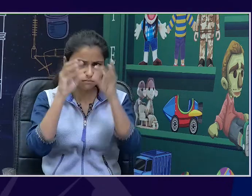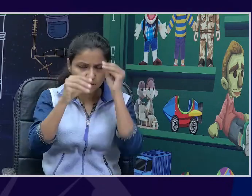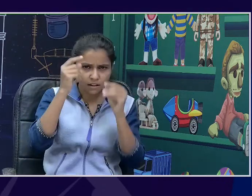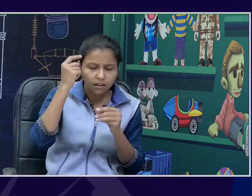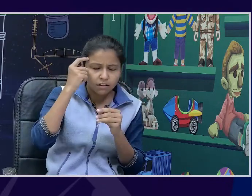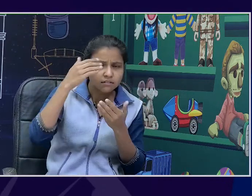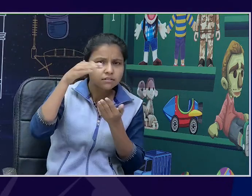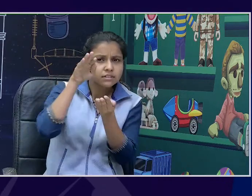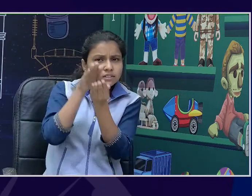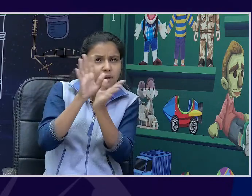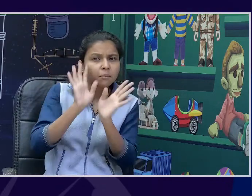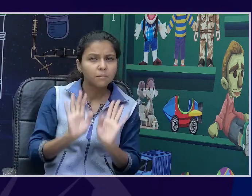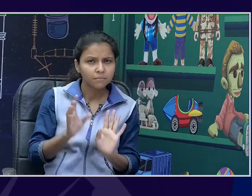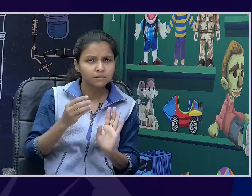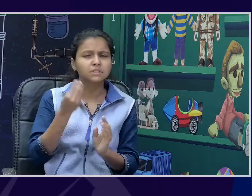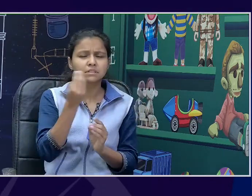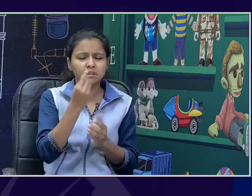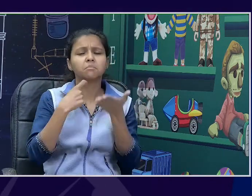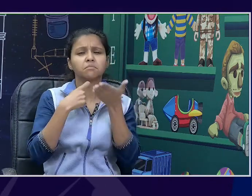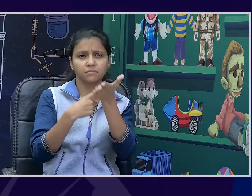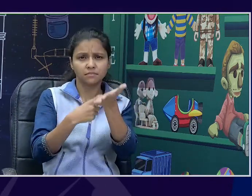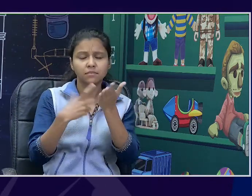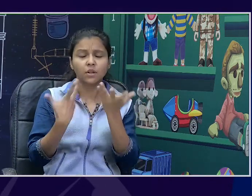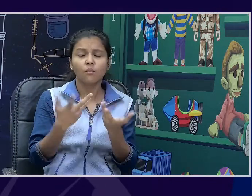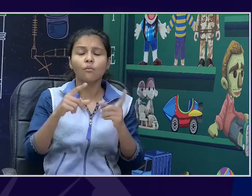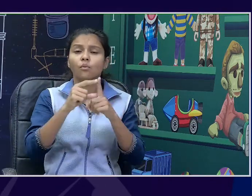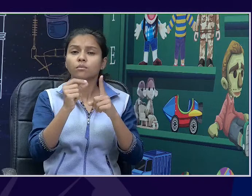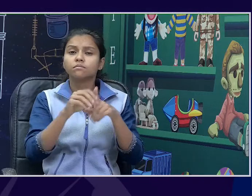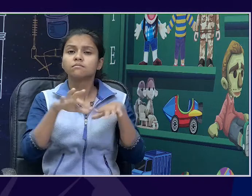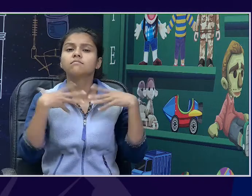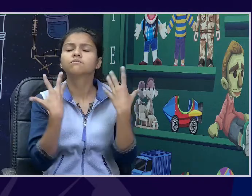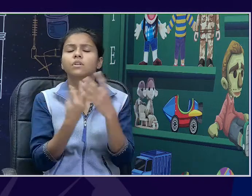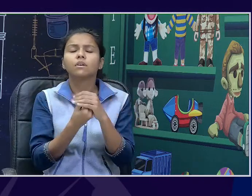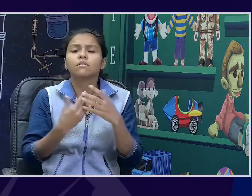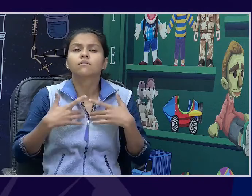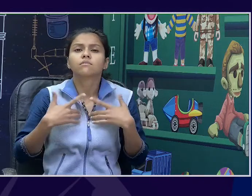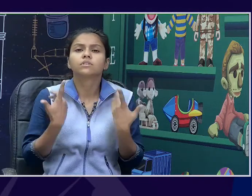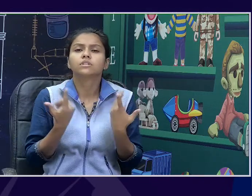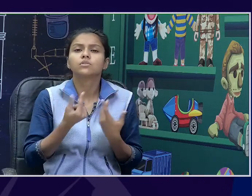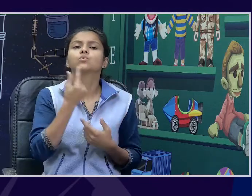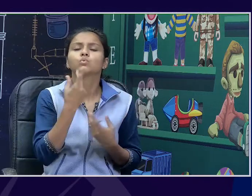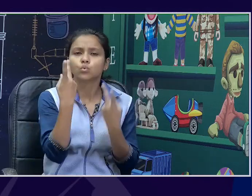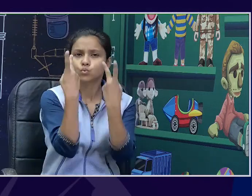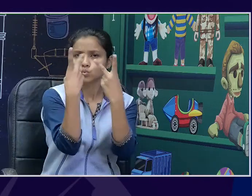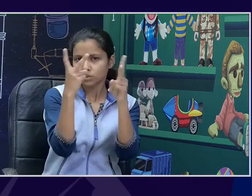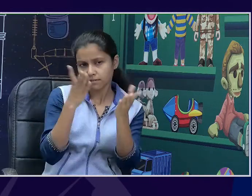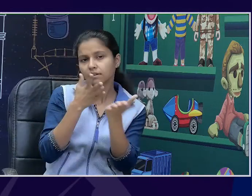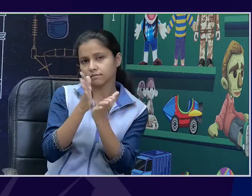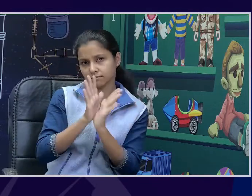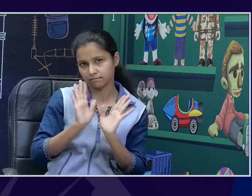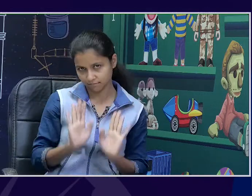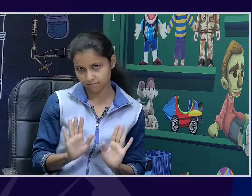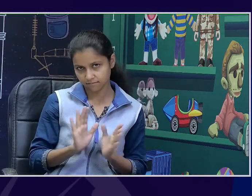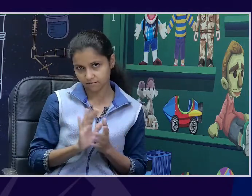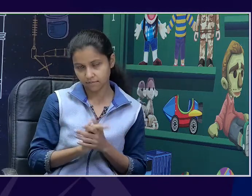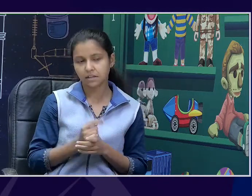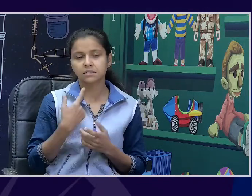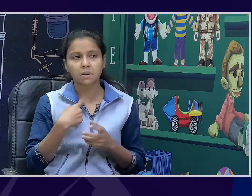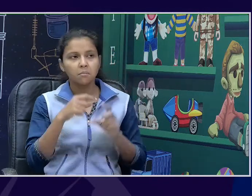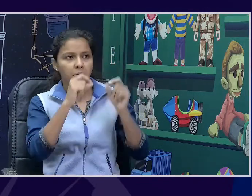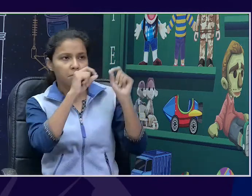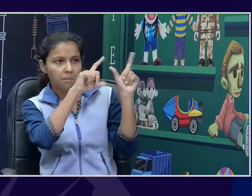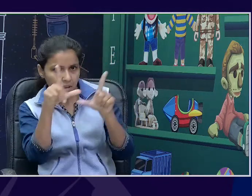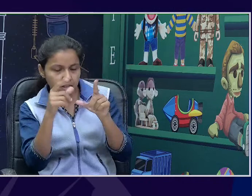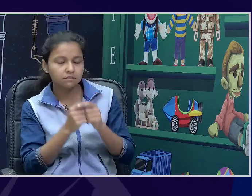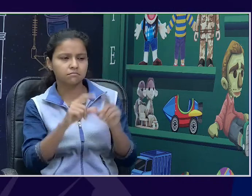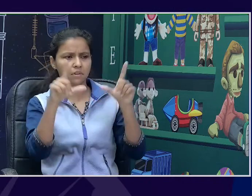giving their learning style some respect, what we can do is, we can use different ways, such as we can use images, we can